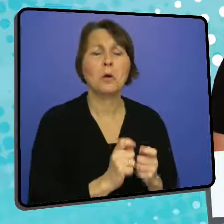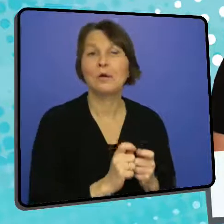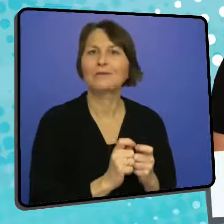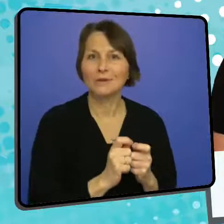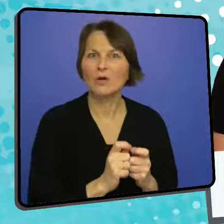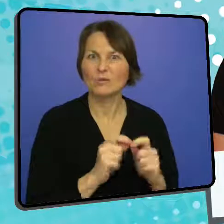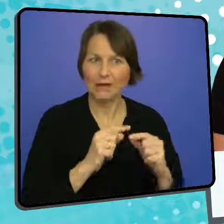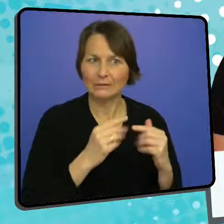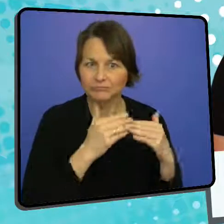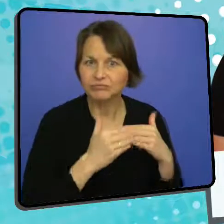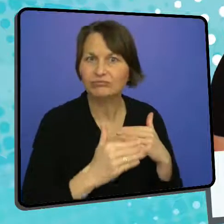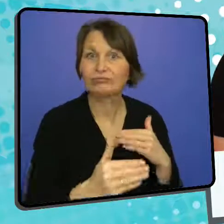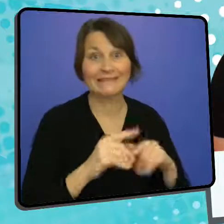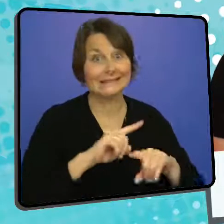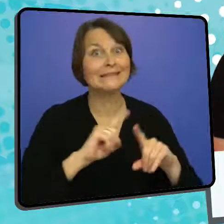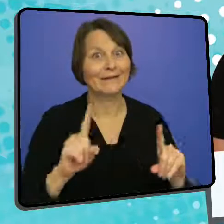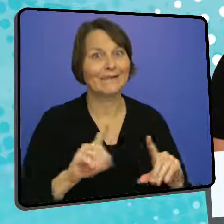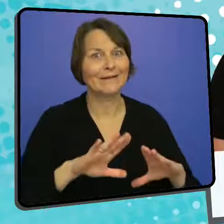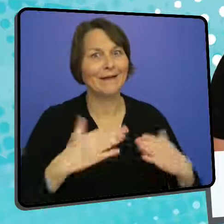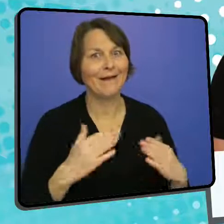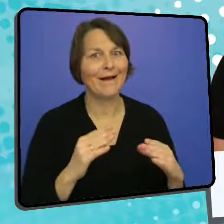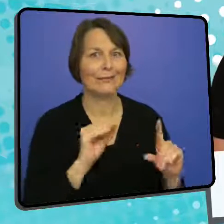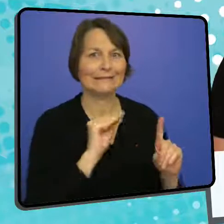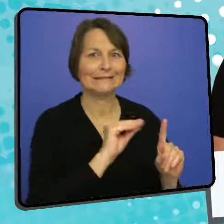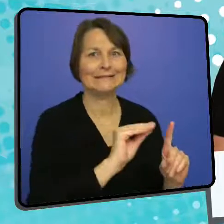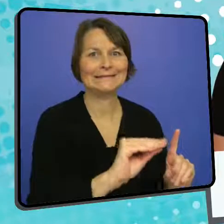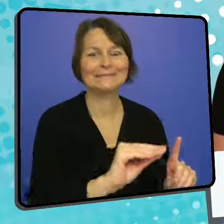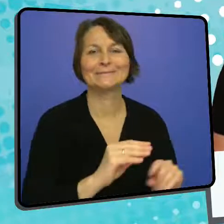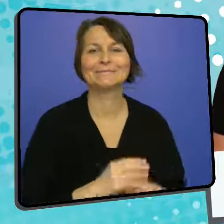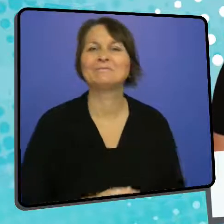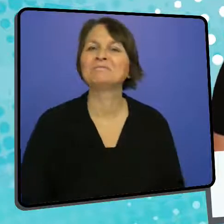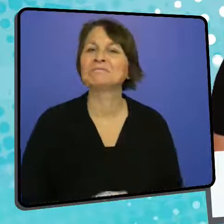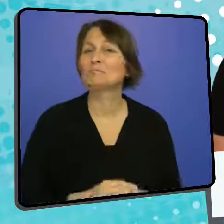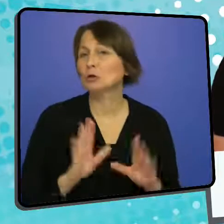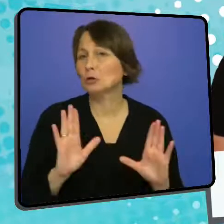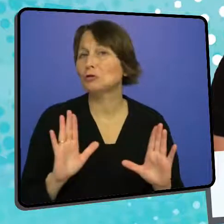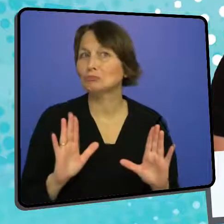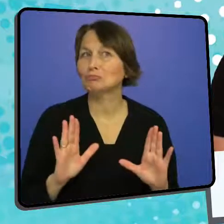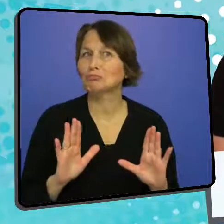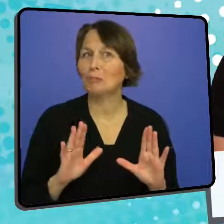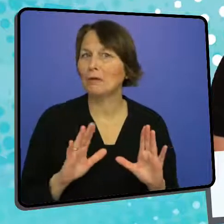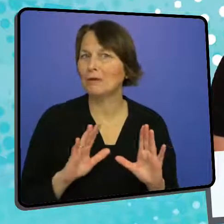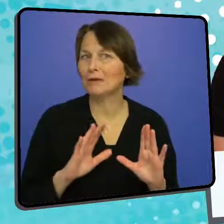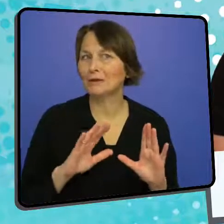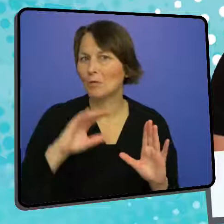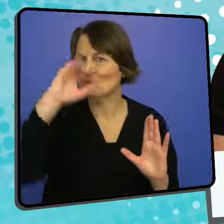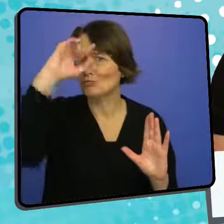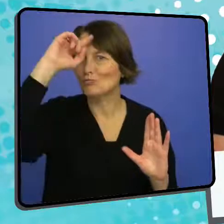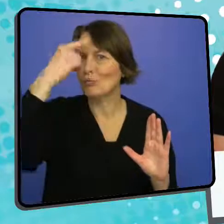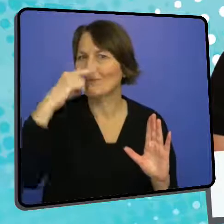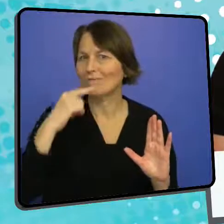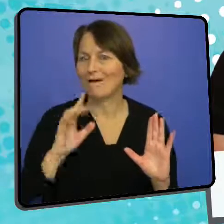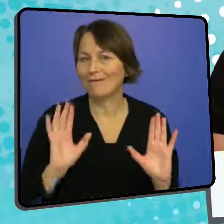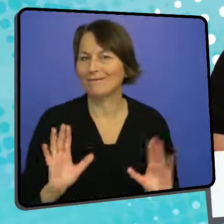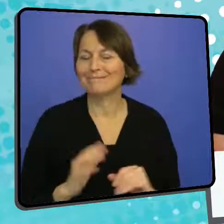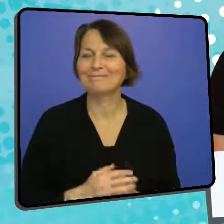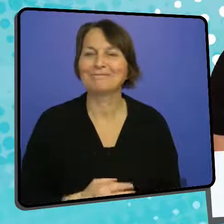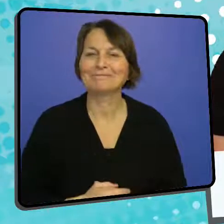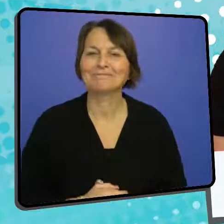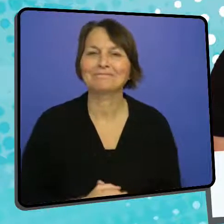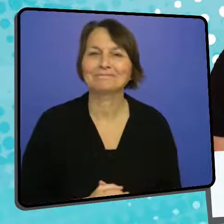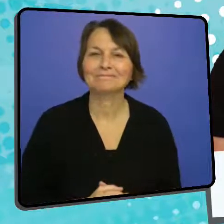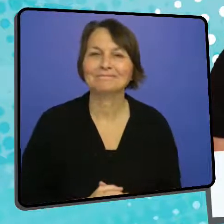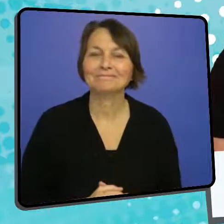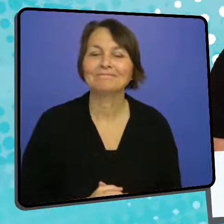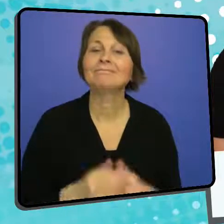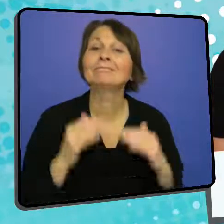conversation. So that's mainly the profile. And we have also an alternative